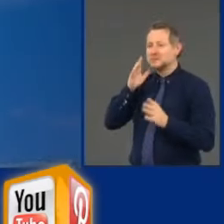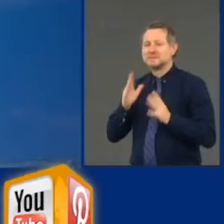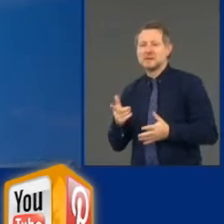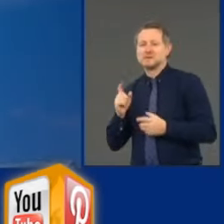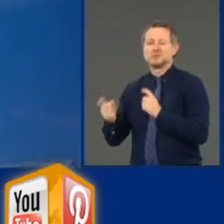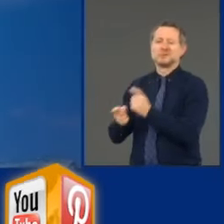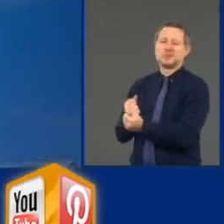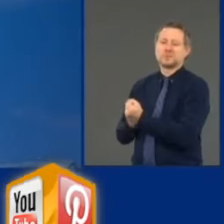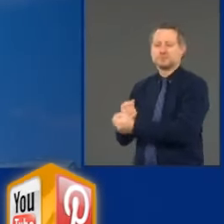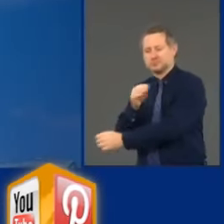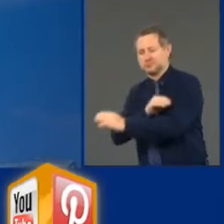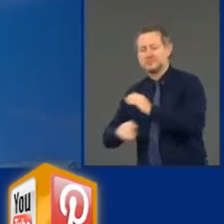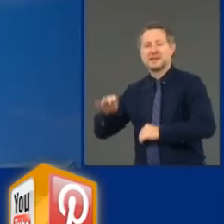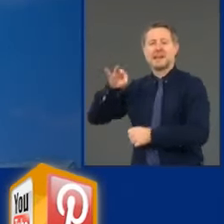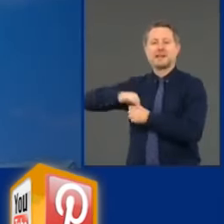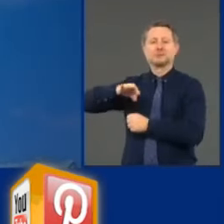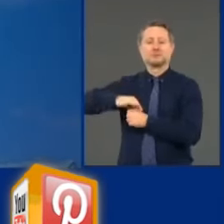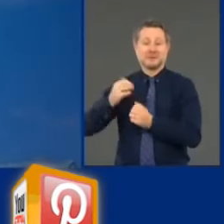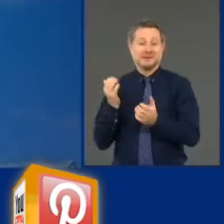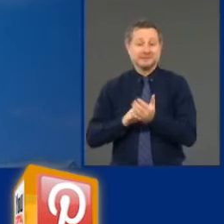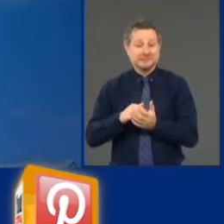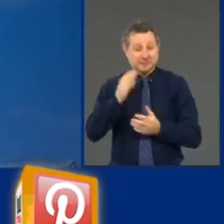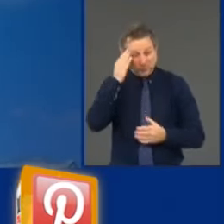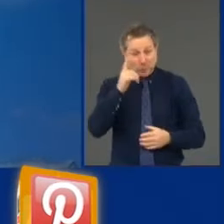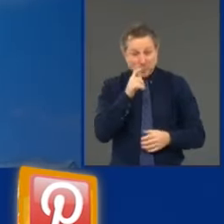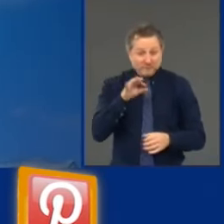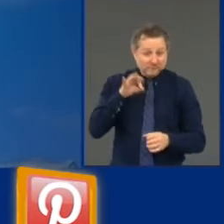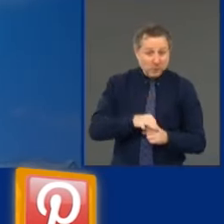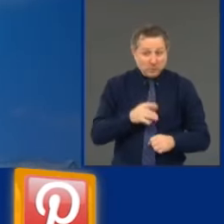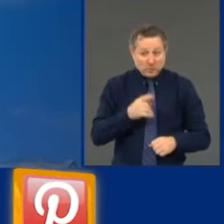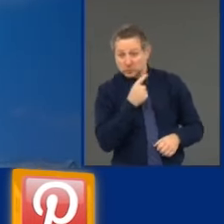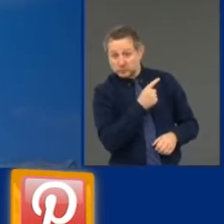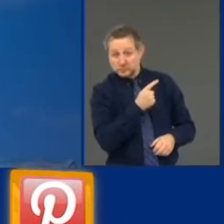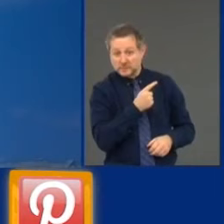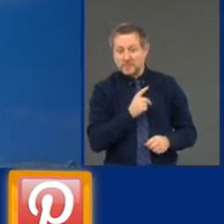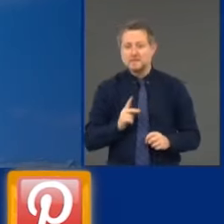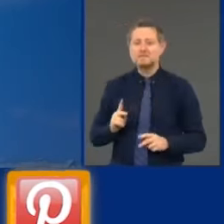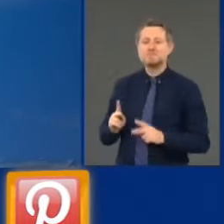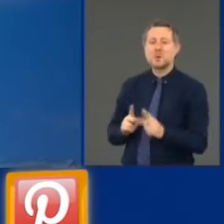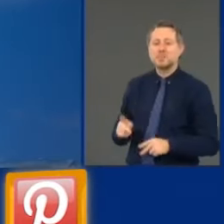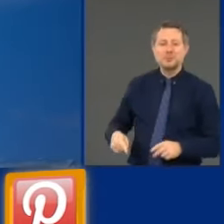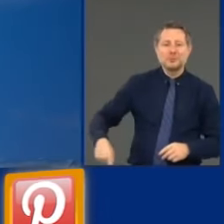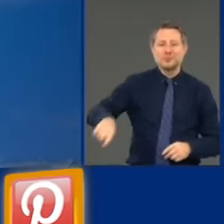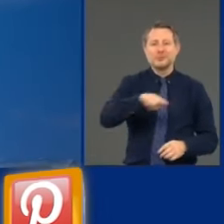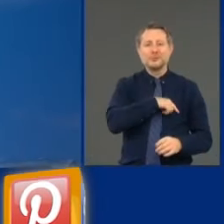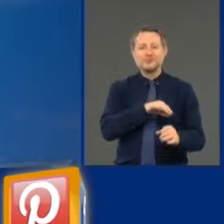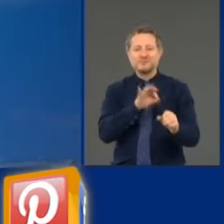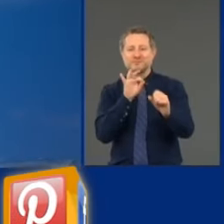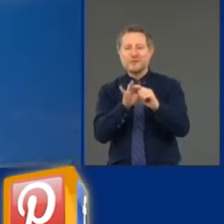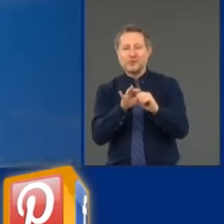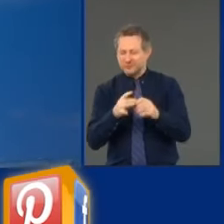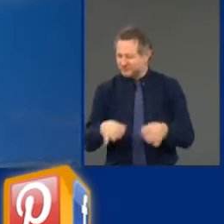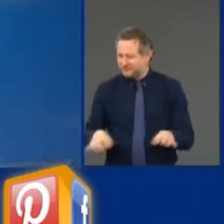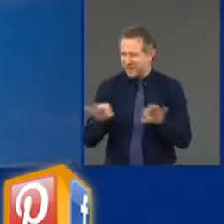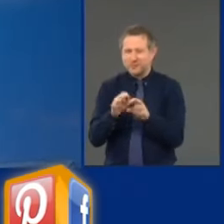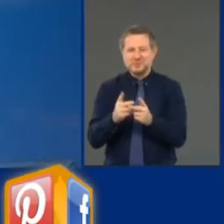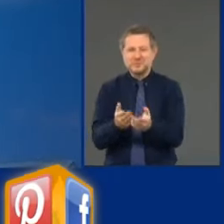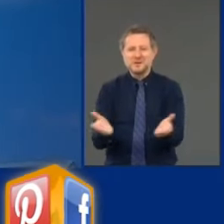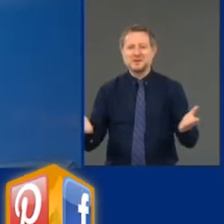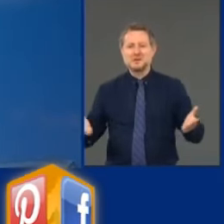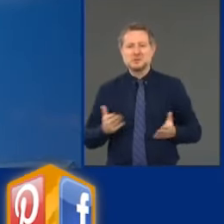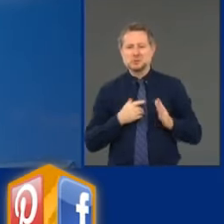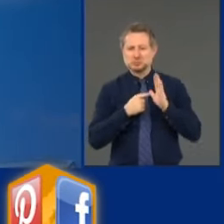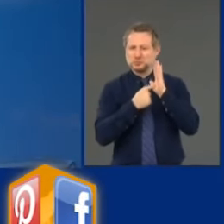that they get elected by the people. People still vote. People still matter. Show the same consideration for